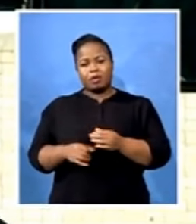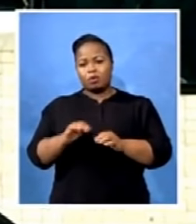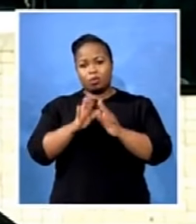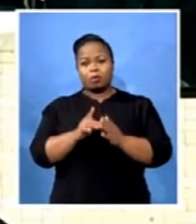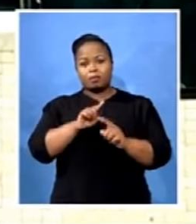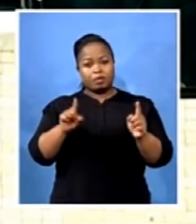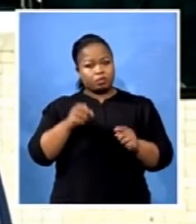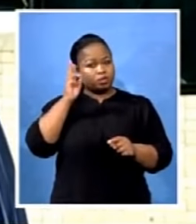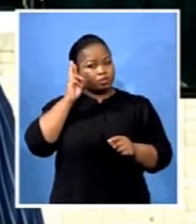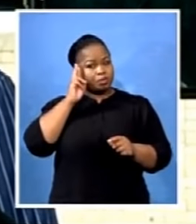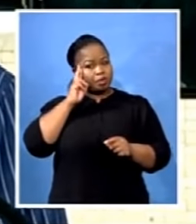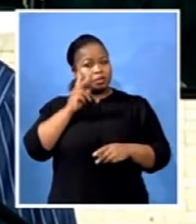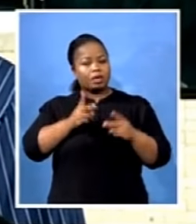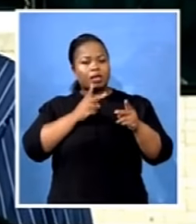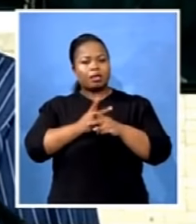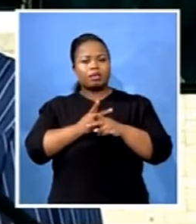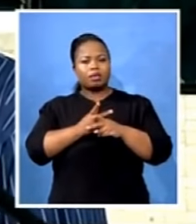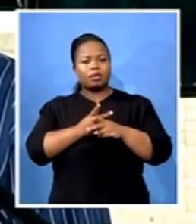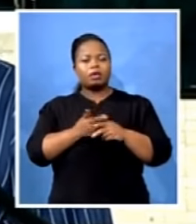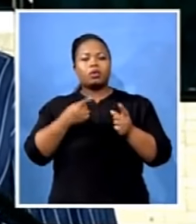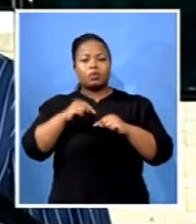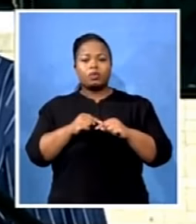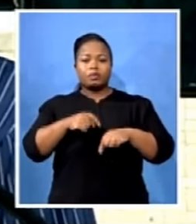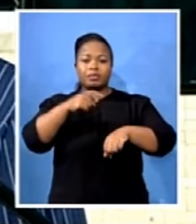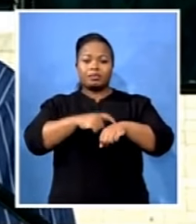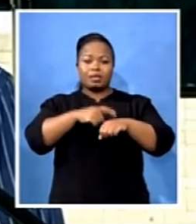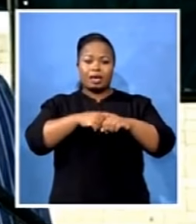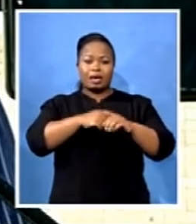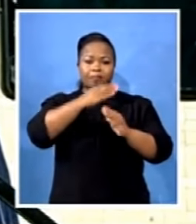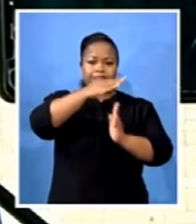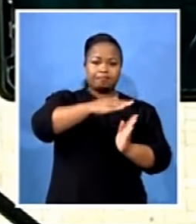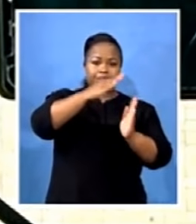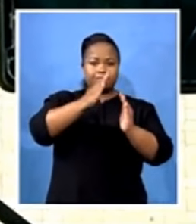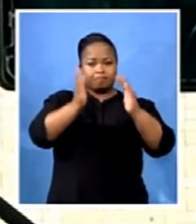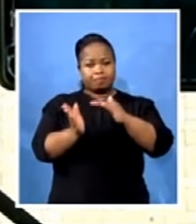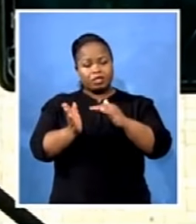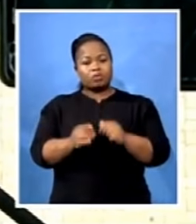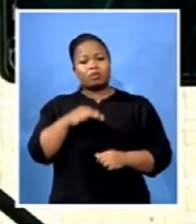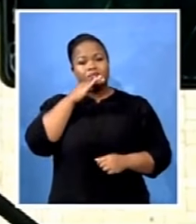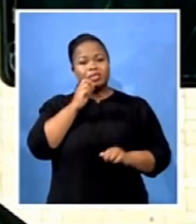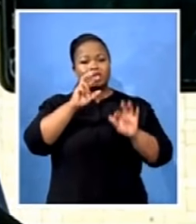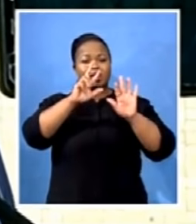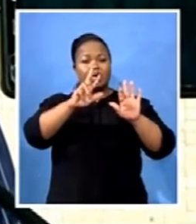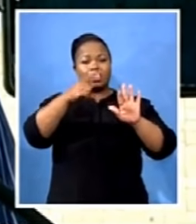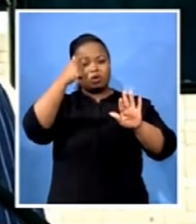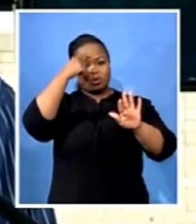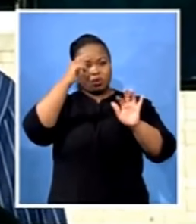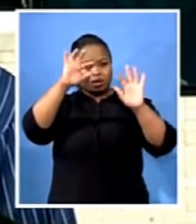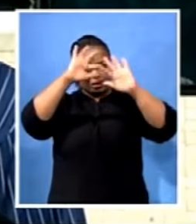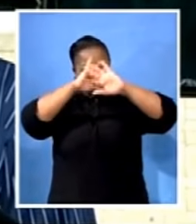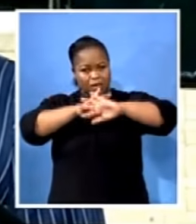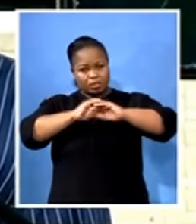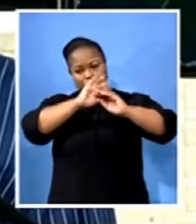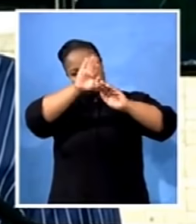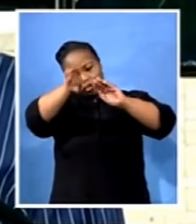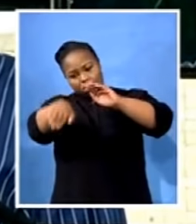curfew, meaning from 8 o'clock at night to 5 a.m. we are not